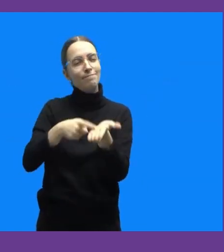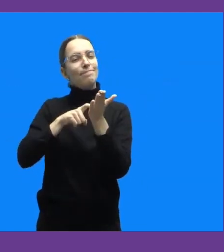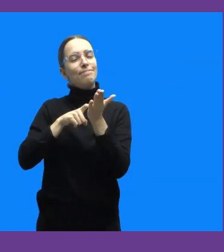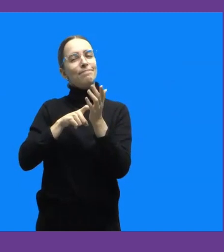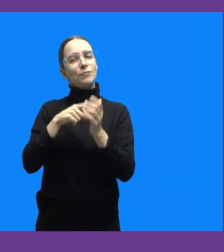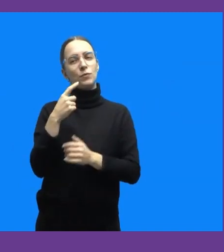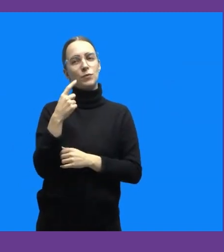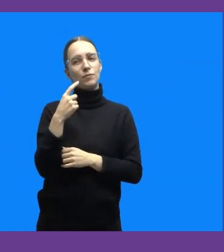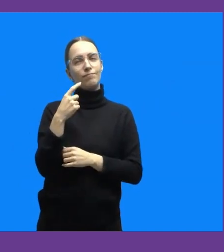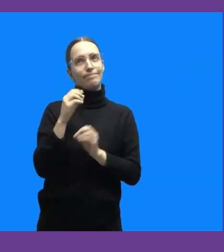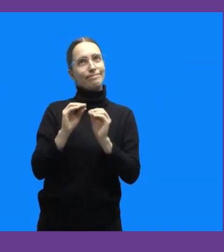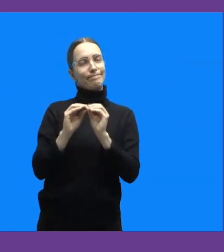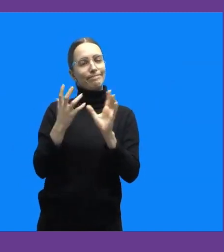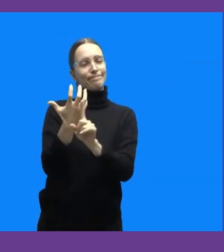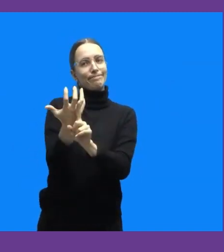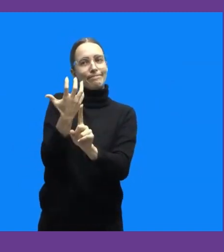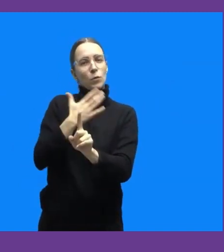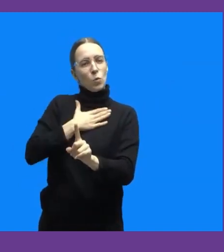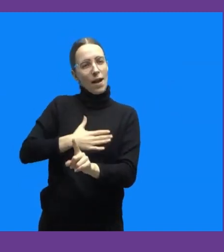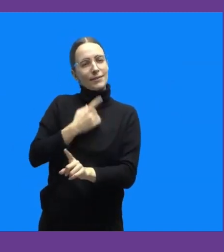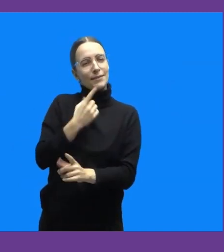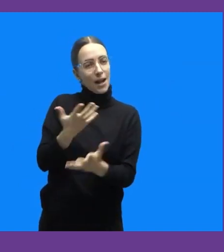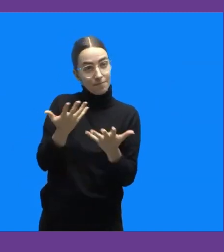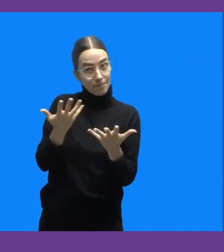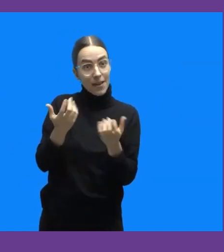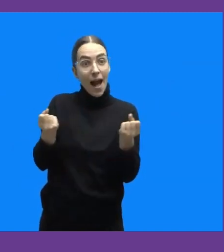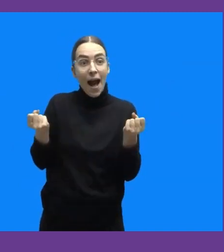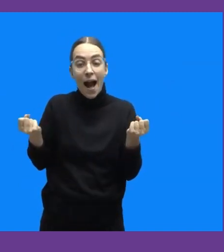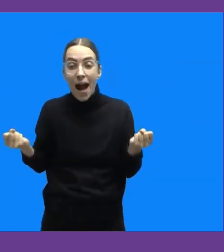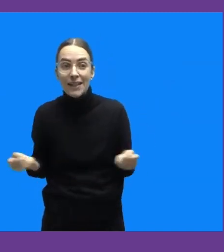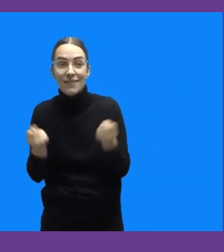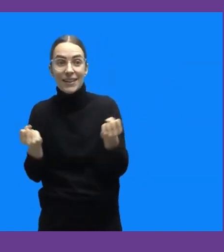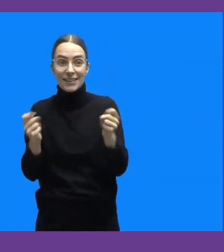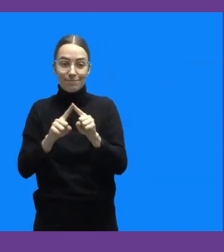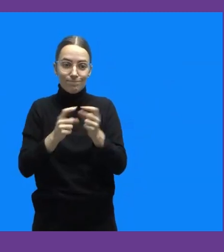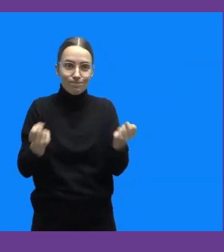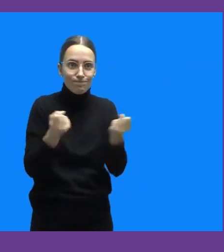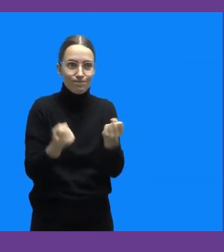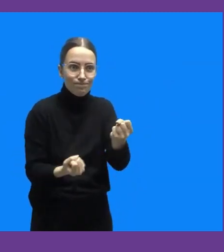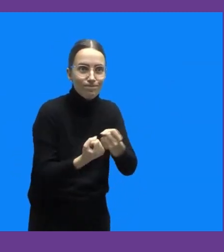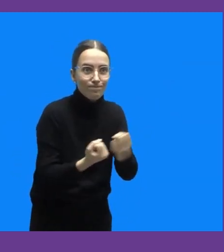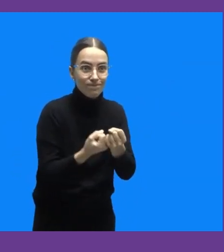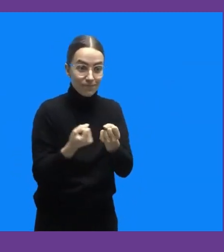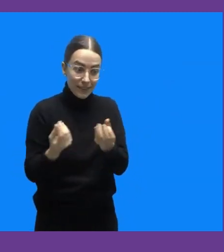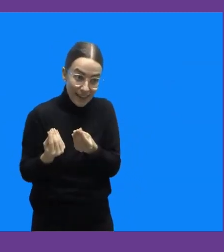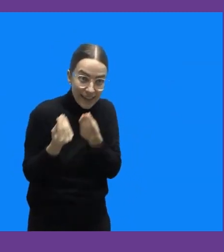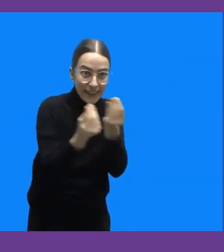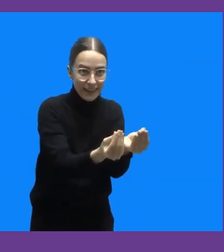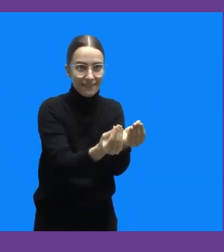offer activities and promote activities that actually bring all these people together,